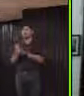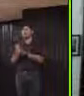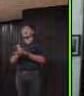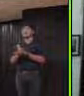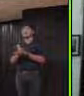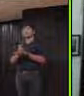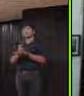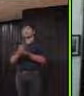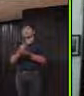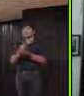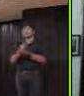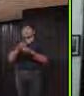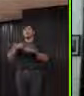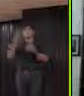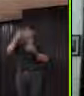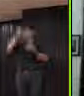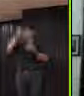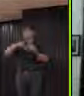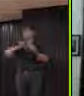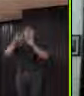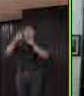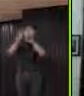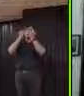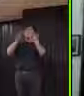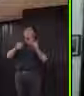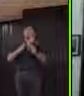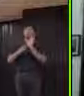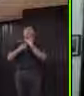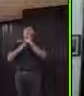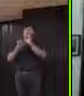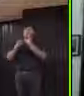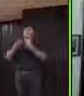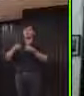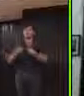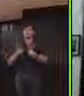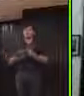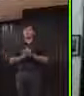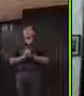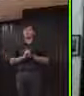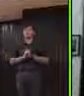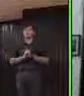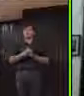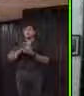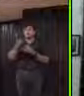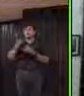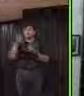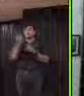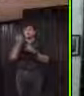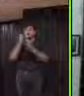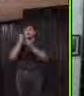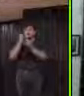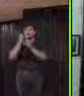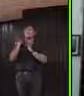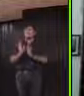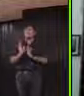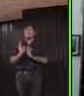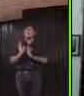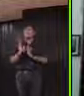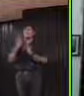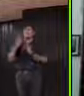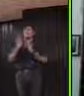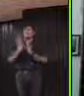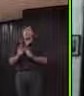the Indian sovereignty was asserted well beyond, I mean, not only the military,